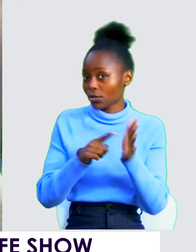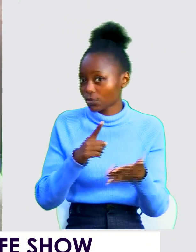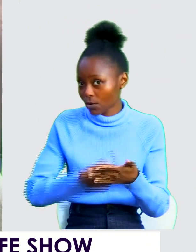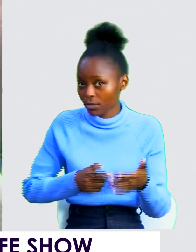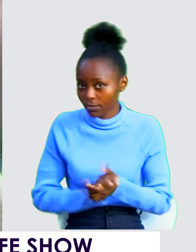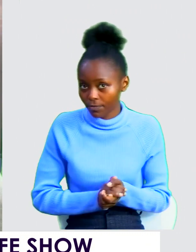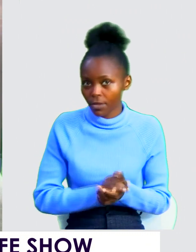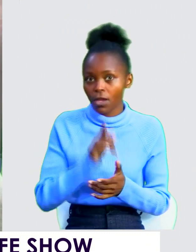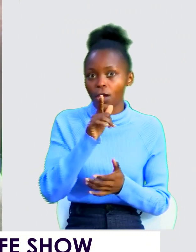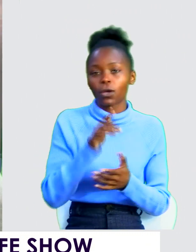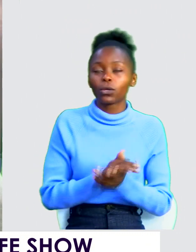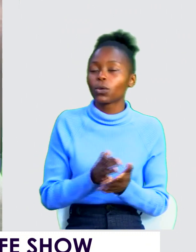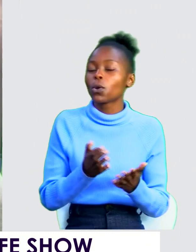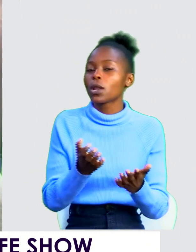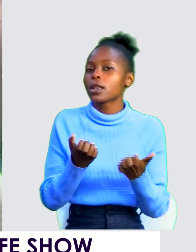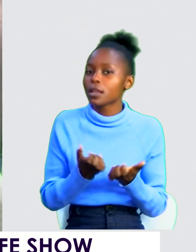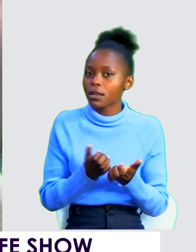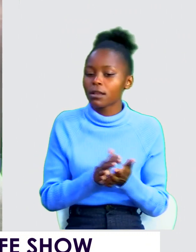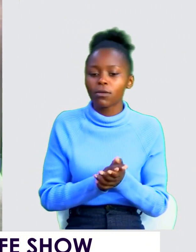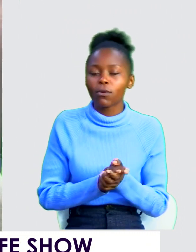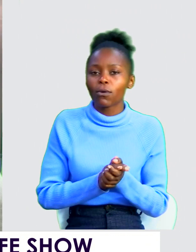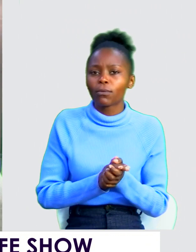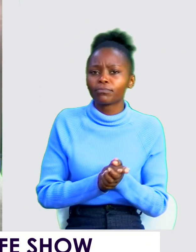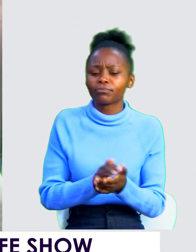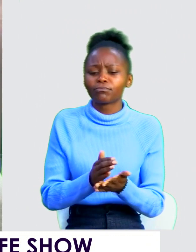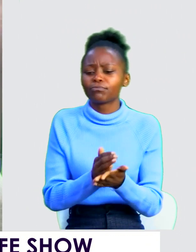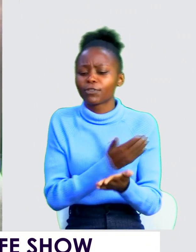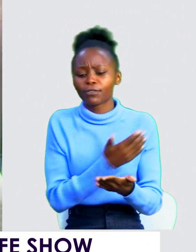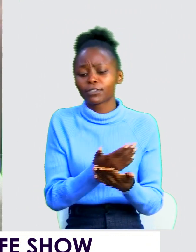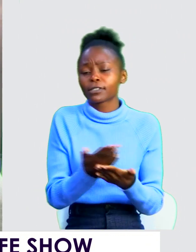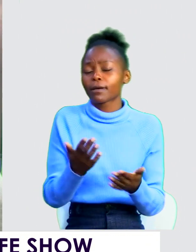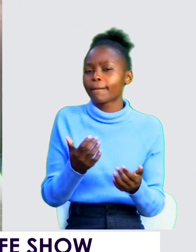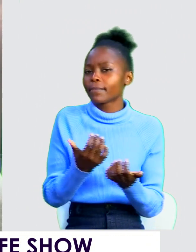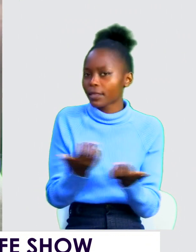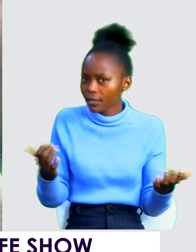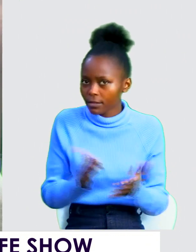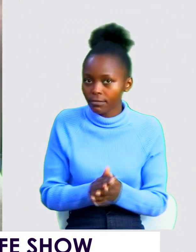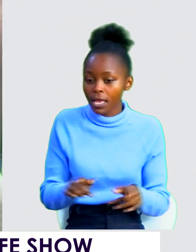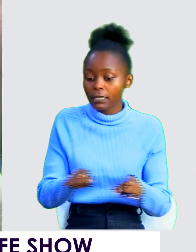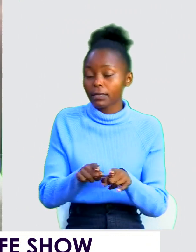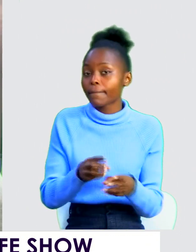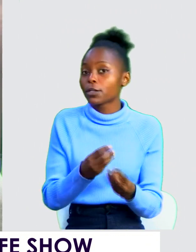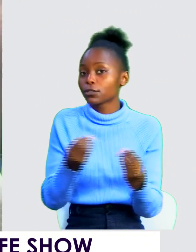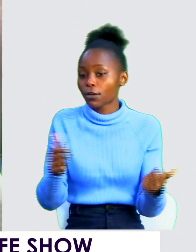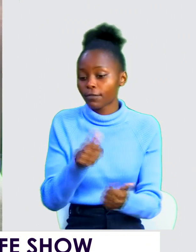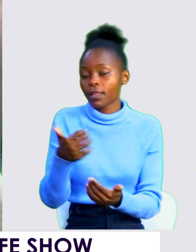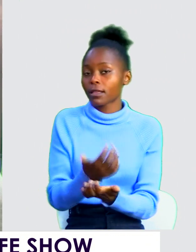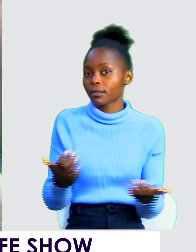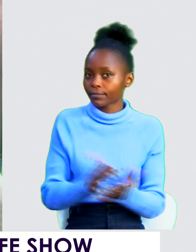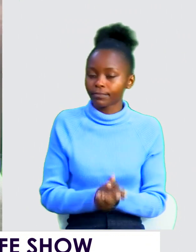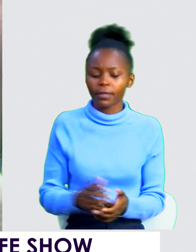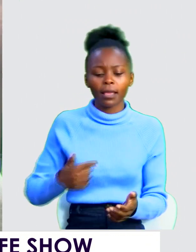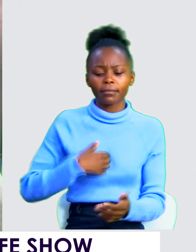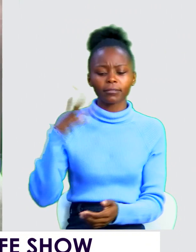that you need to avoid some things, deal with some things. In fact, I had someone